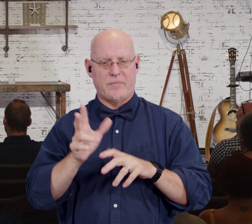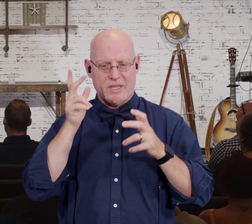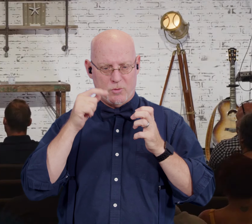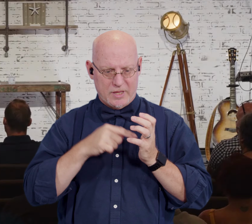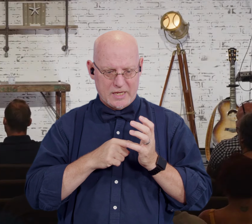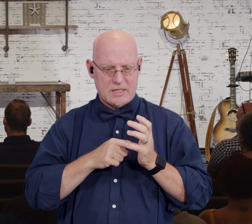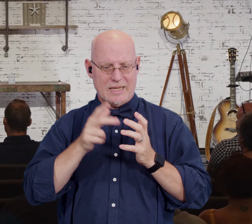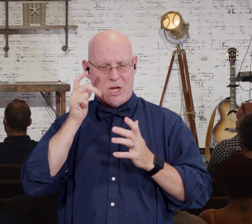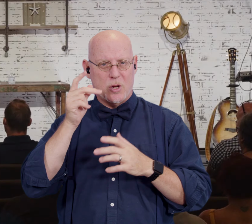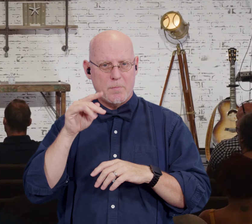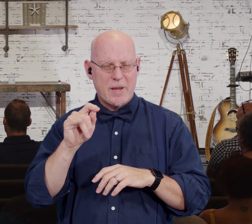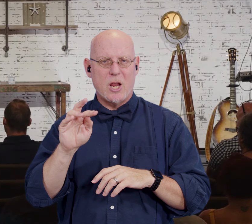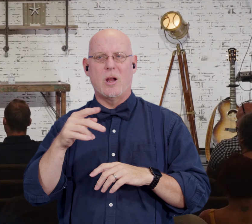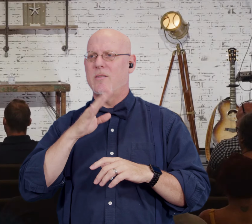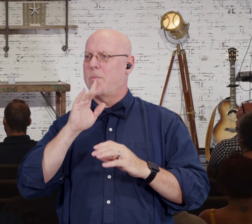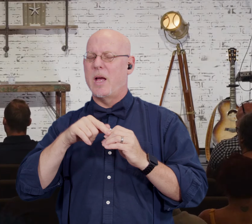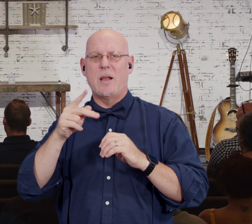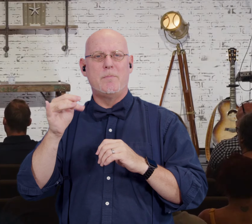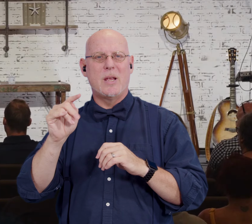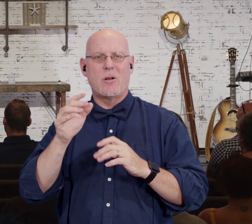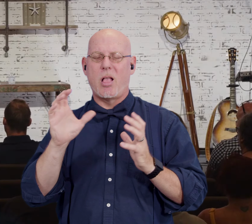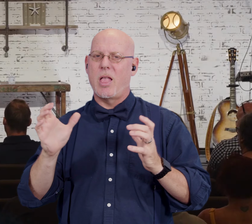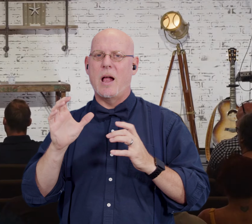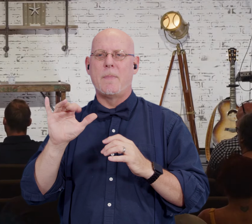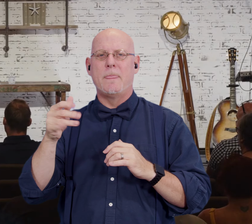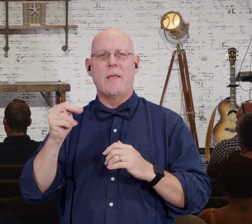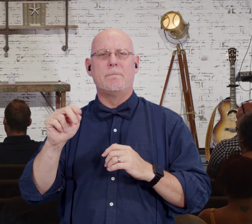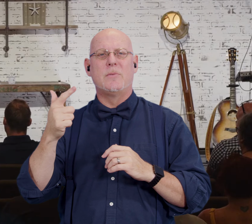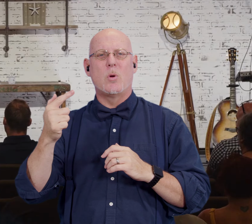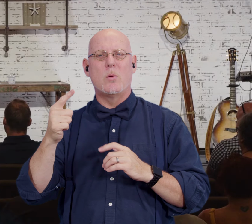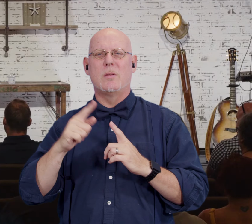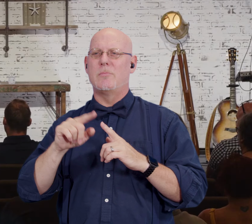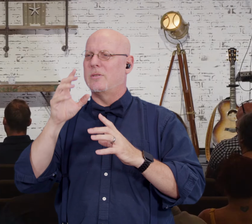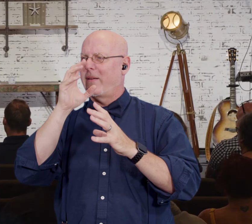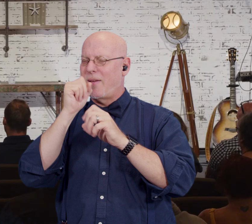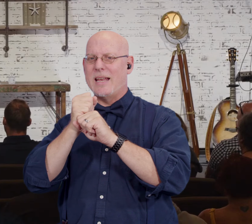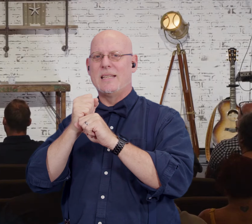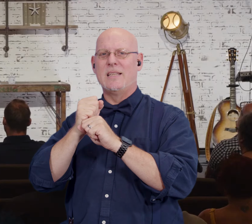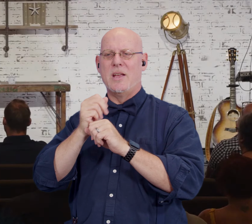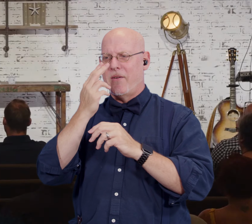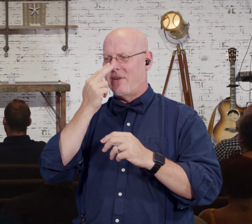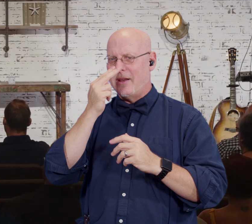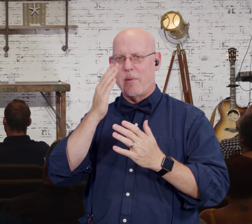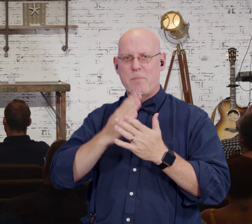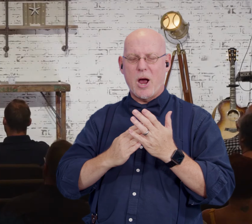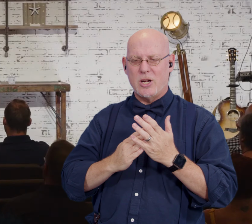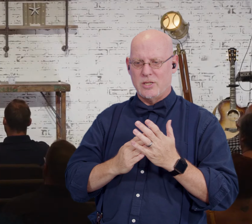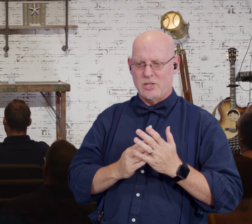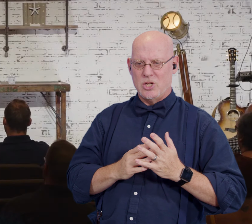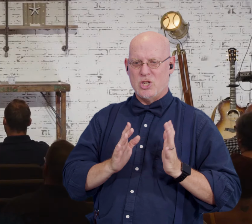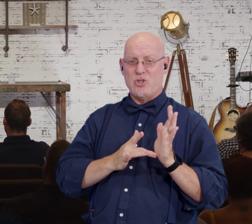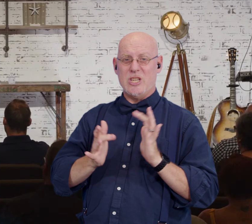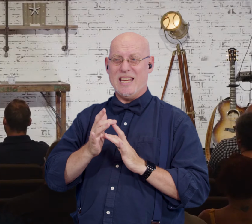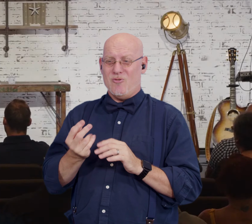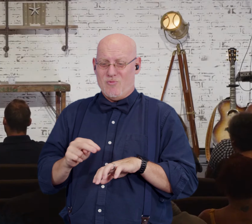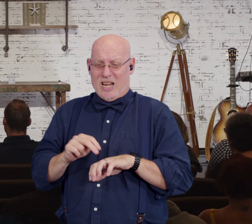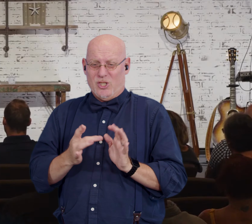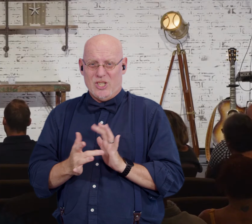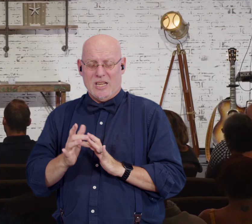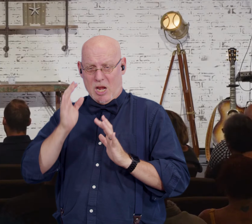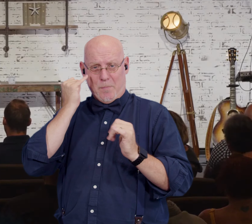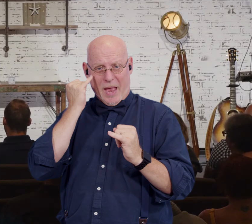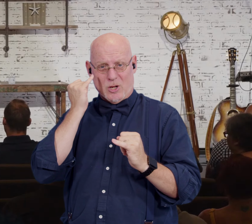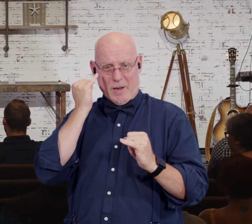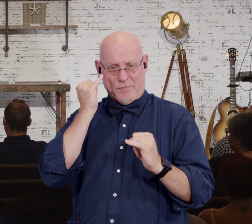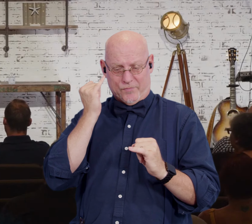and he hears this. And he hears Peter. Like, I've talked about Peter a lot, John 21. It's one of the most fascinating and humorous passages in Scripture to me where Jesus, the resurrected Jesus.